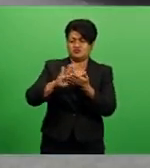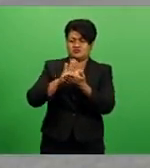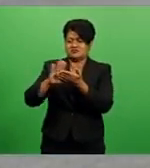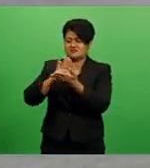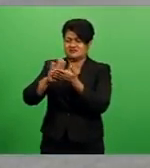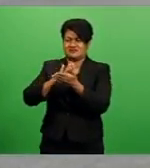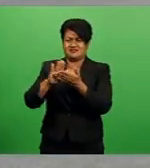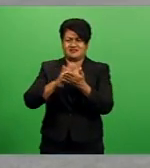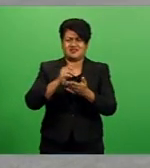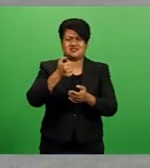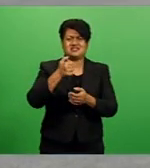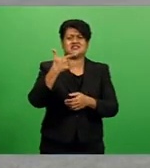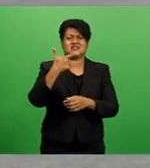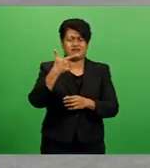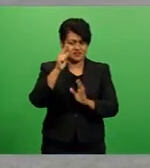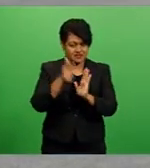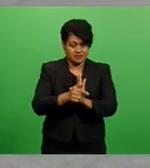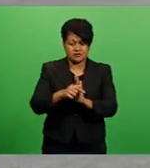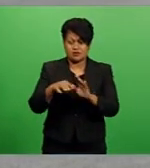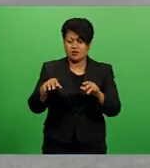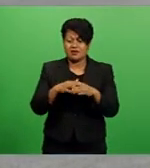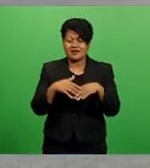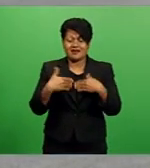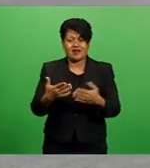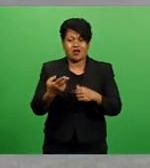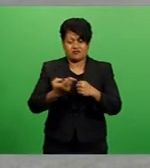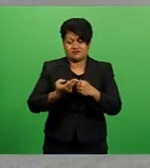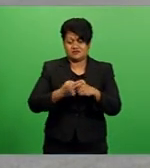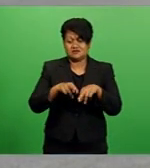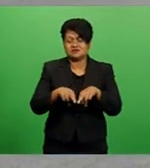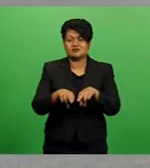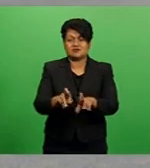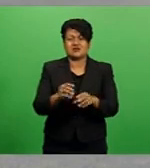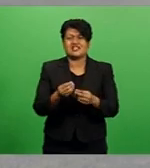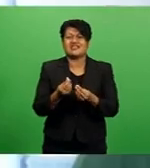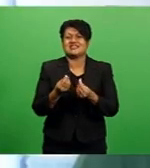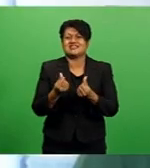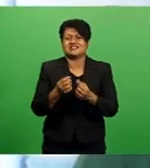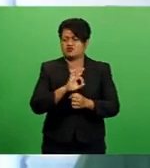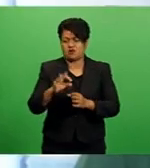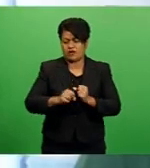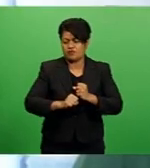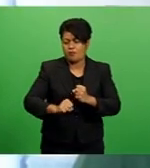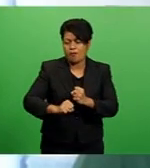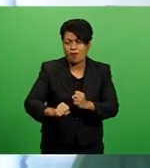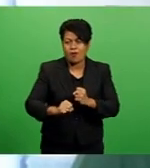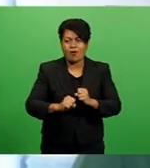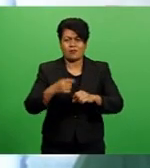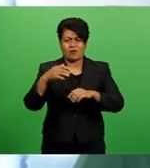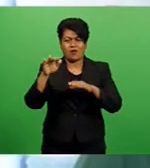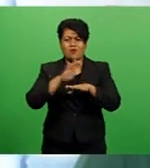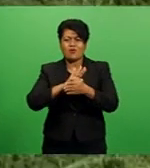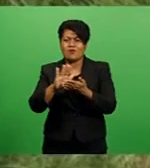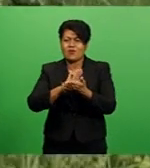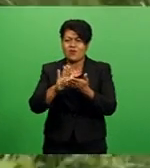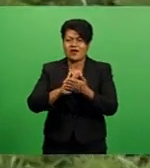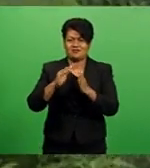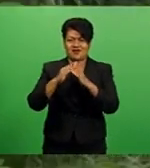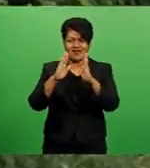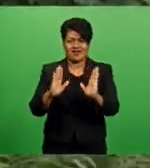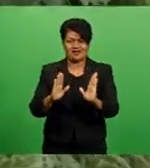after having the road tar-sealed, it made our work easier. Don't have to mop the house 6 or 7 times a day, only once in a day, that's it.